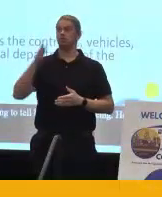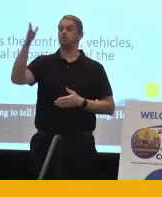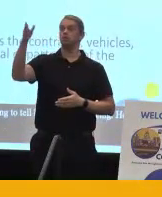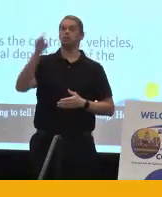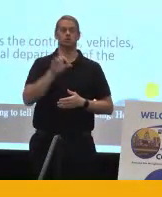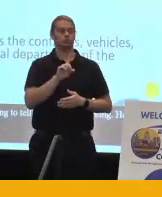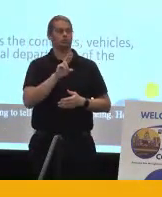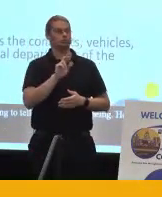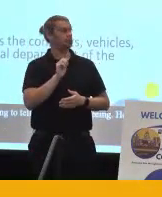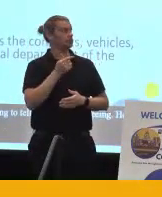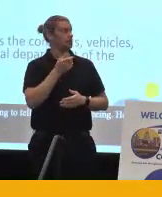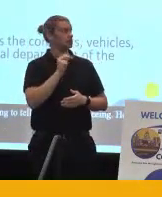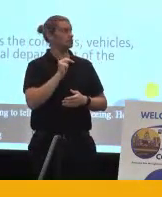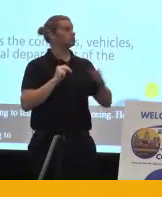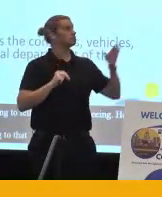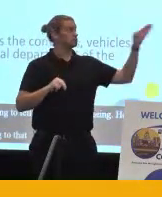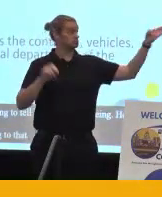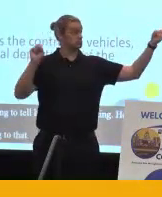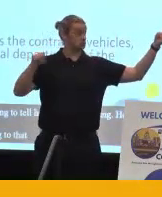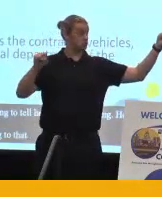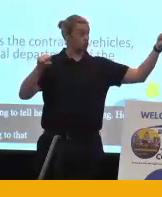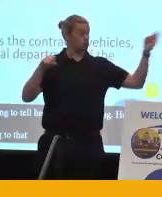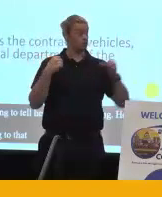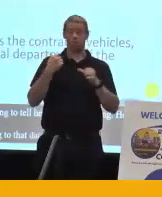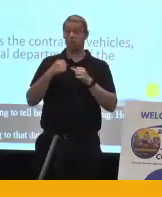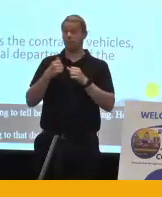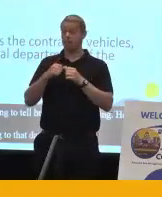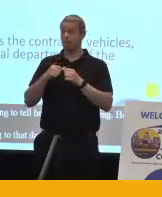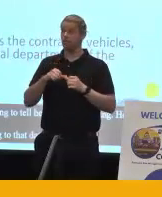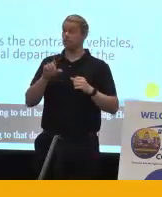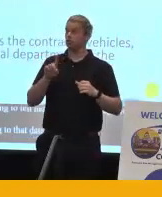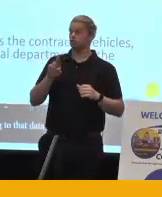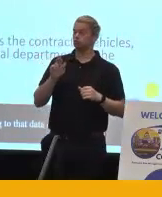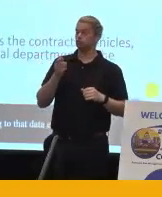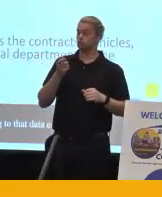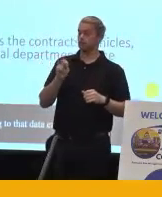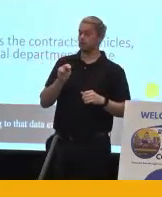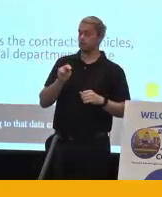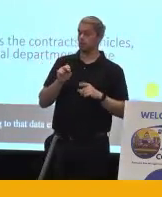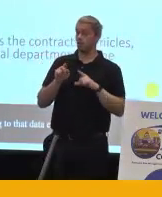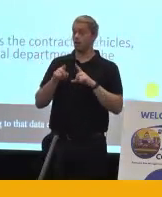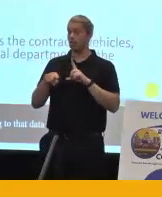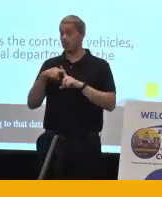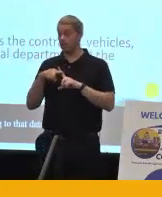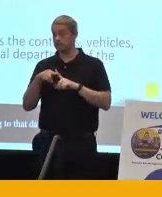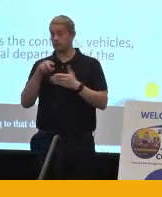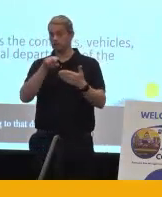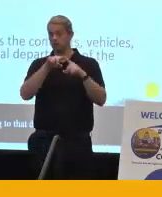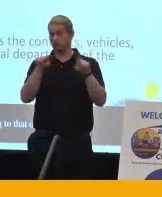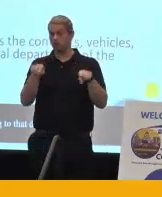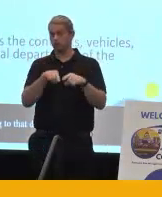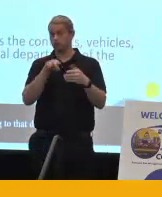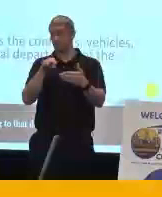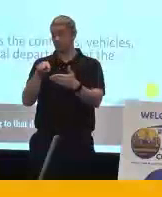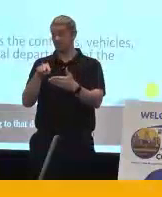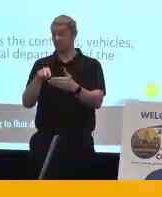So she could use Dragon. The thing to think about is she using Dragon and is she also using a screen reader and will they play well